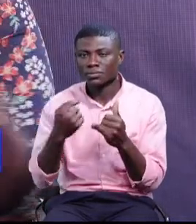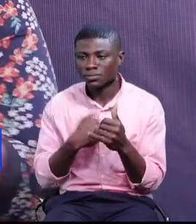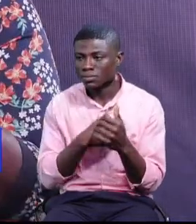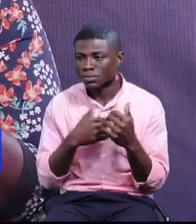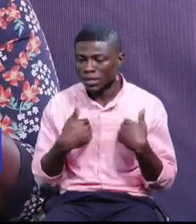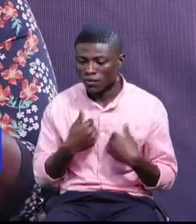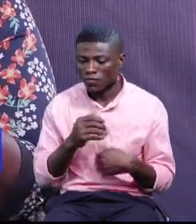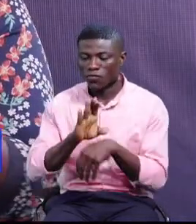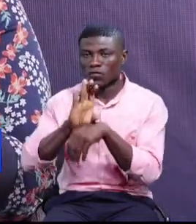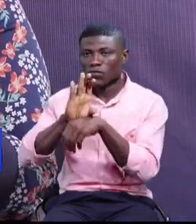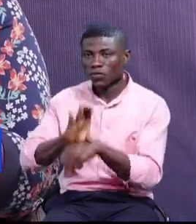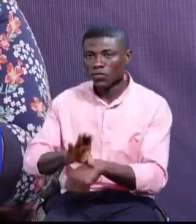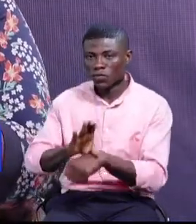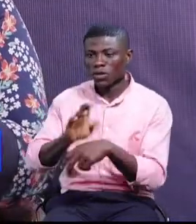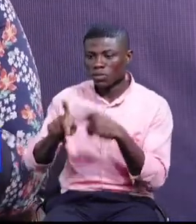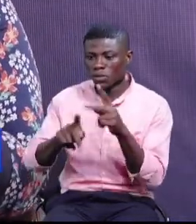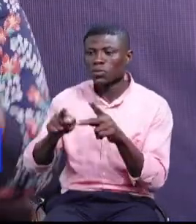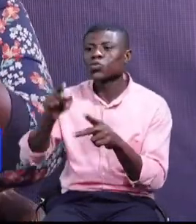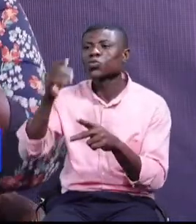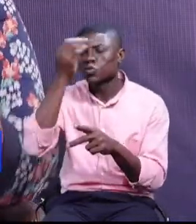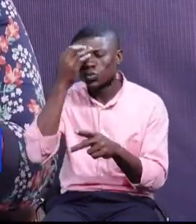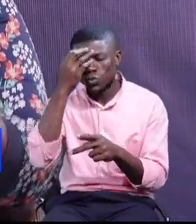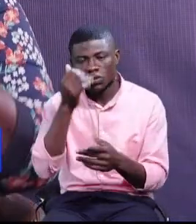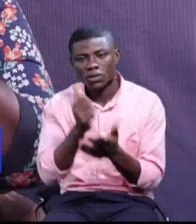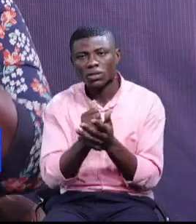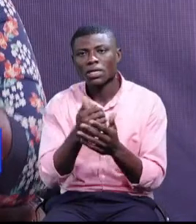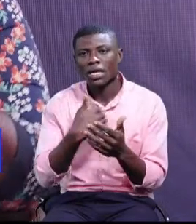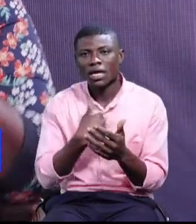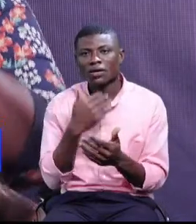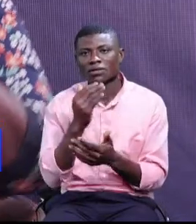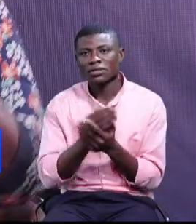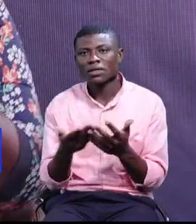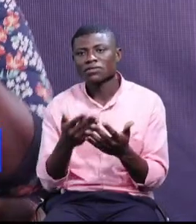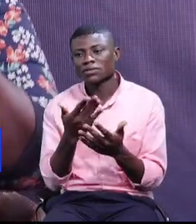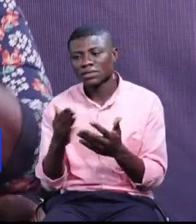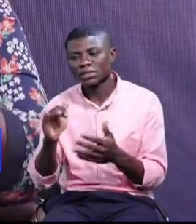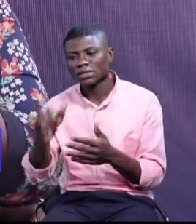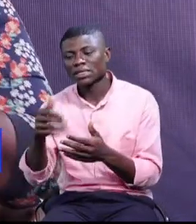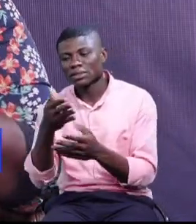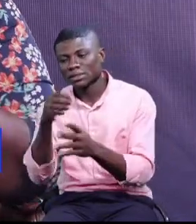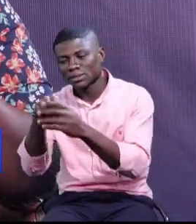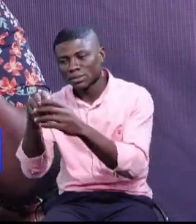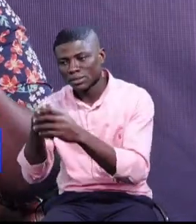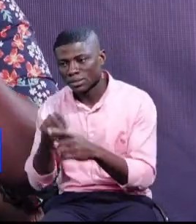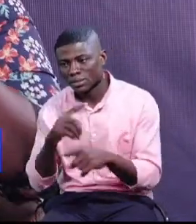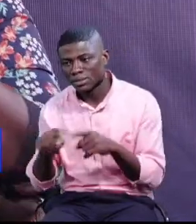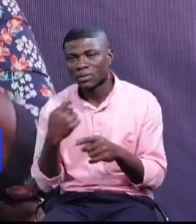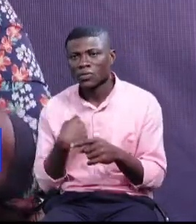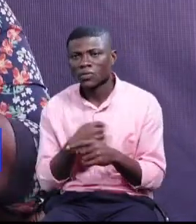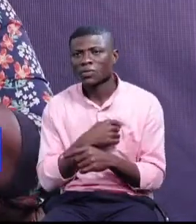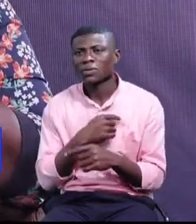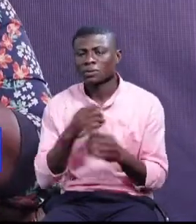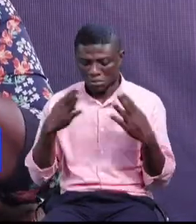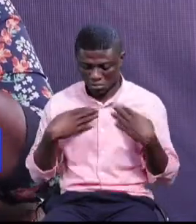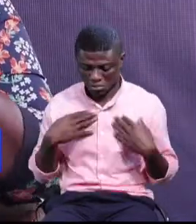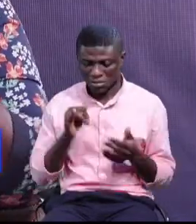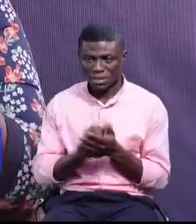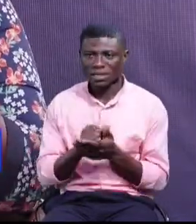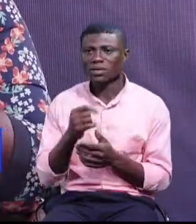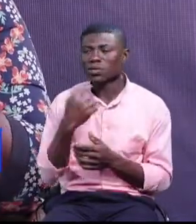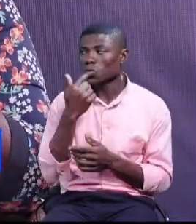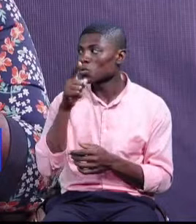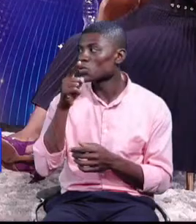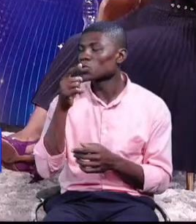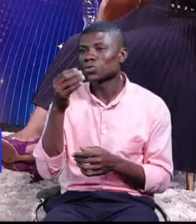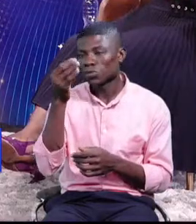a culture of people, and there are certain traits of these things. So we've come to accept it somehow. I